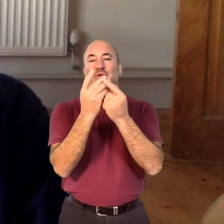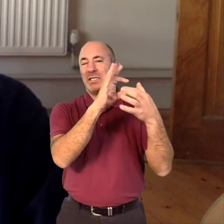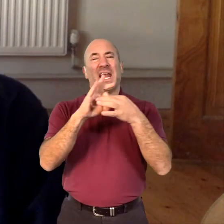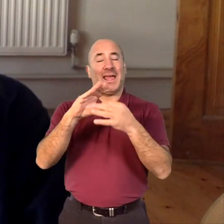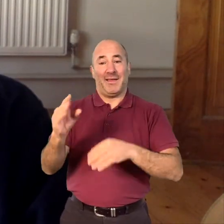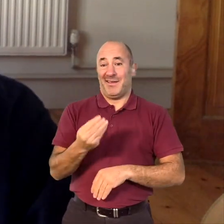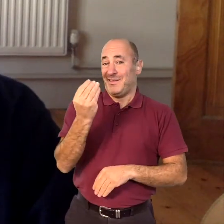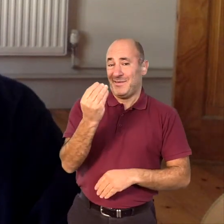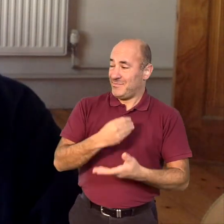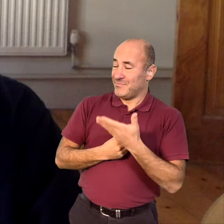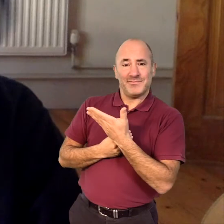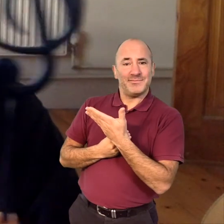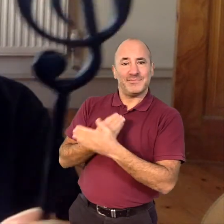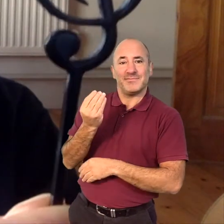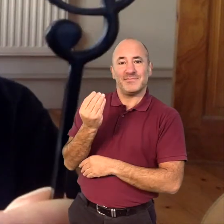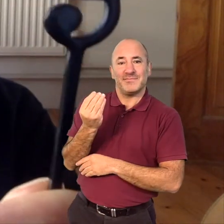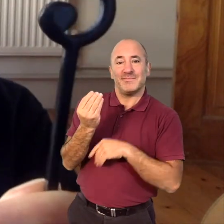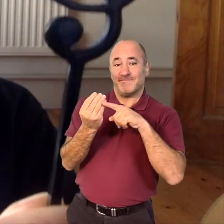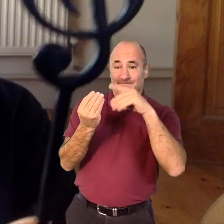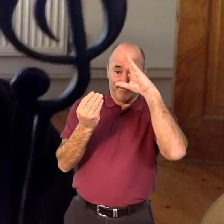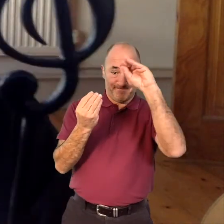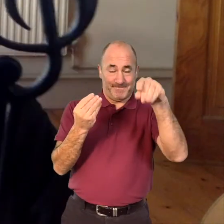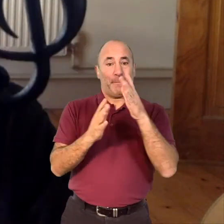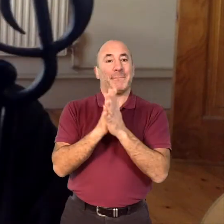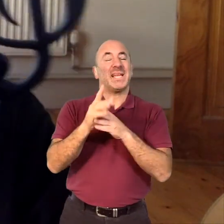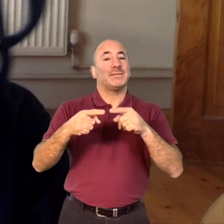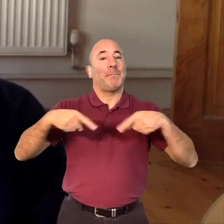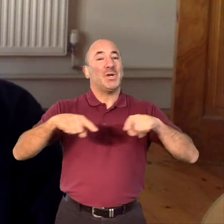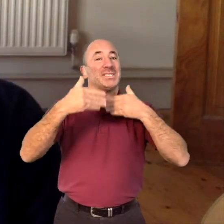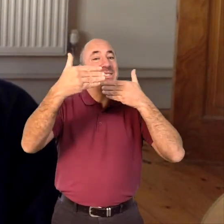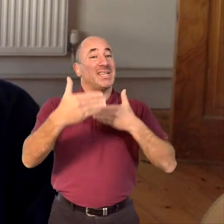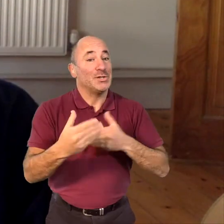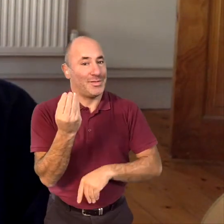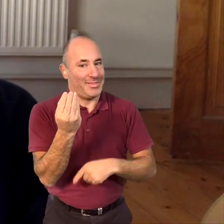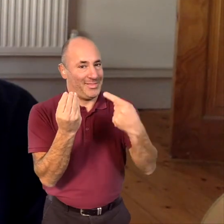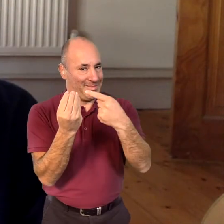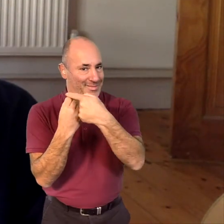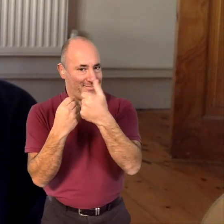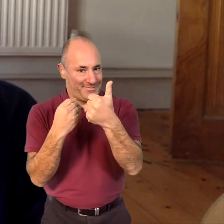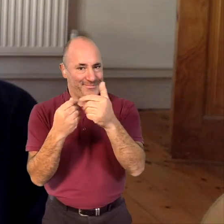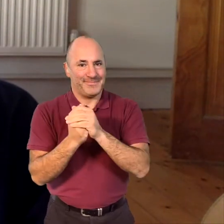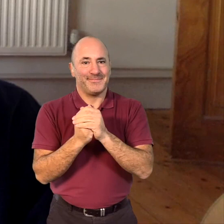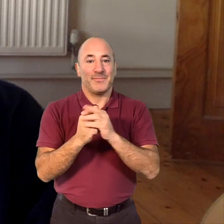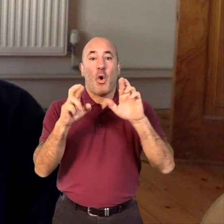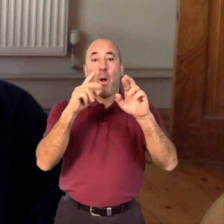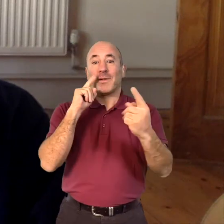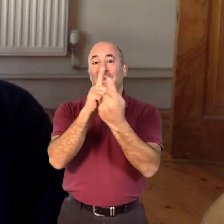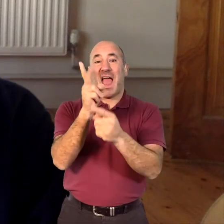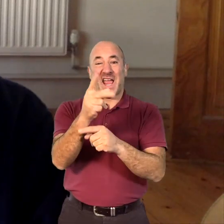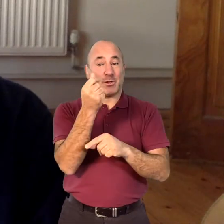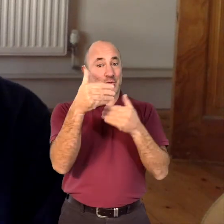Here again is my object of reference. This is to let you know that this is one of my music